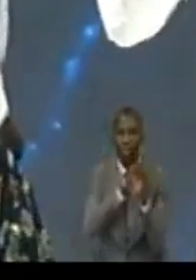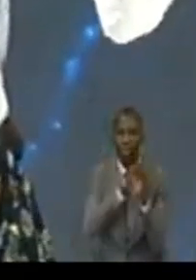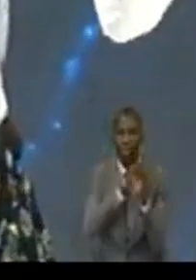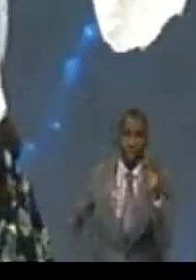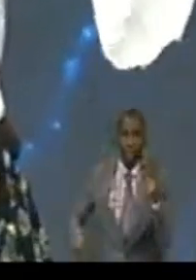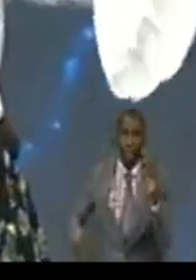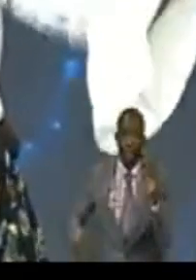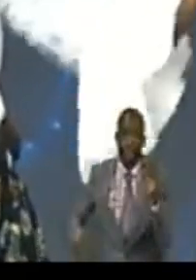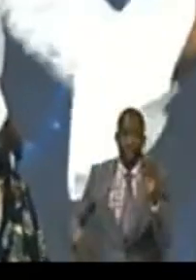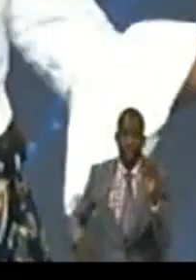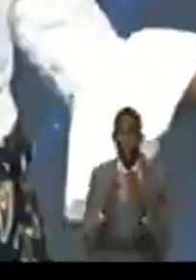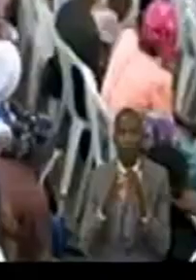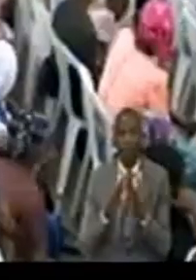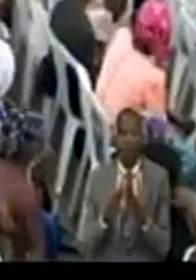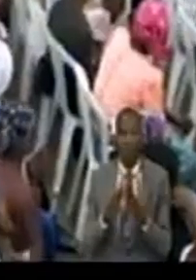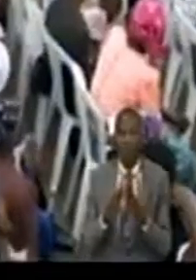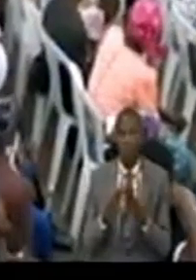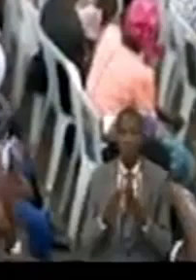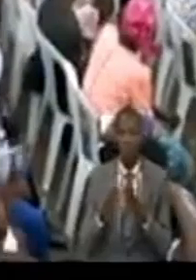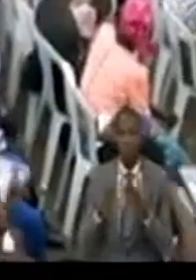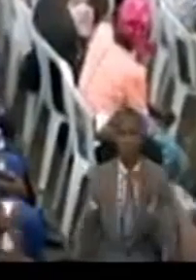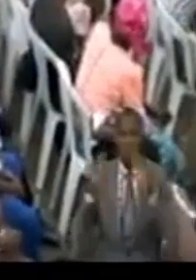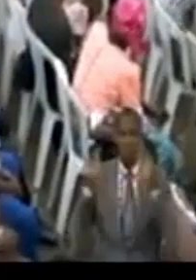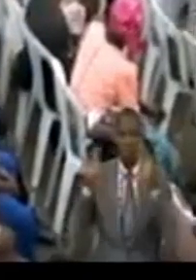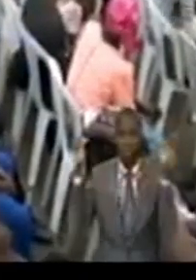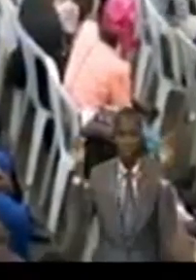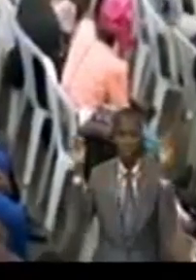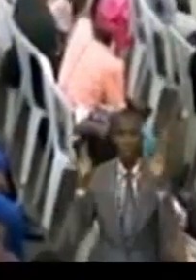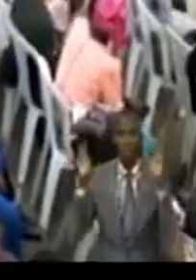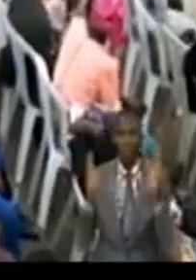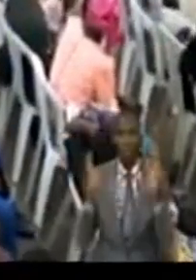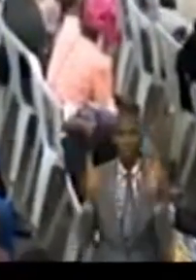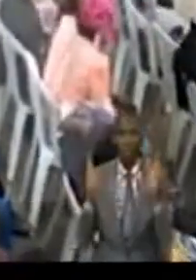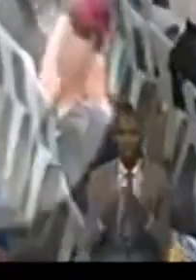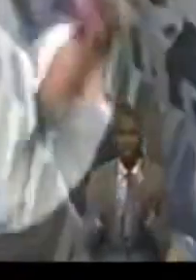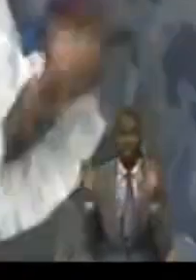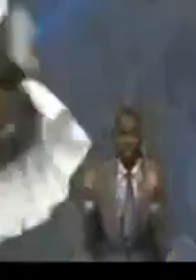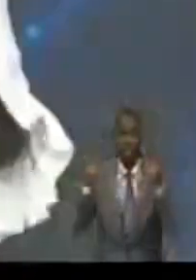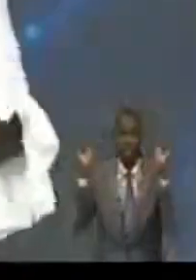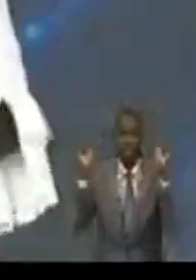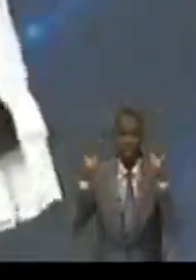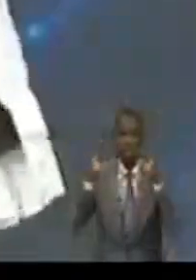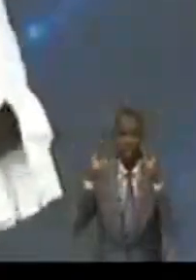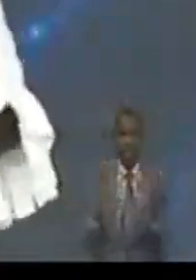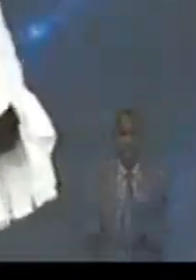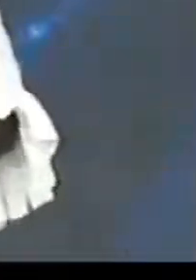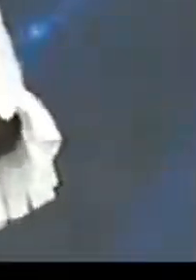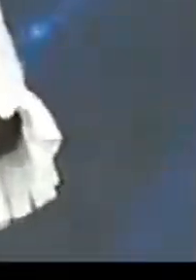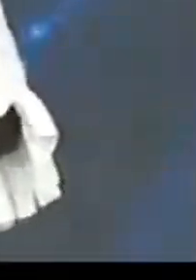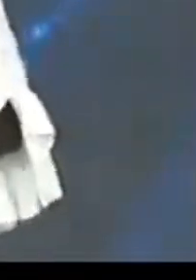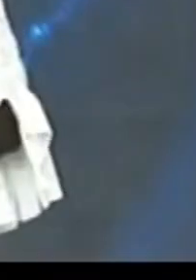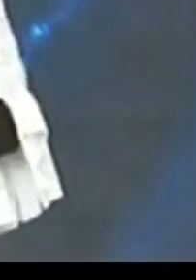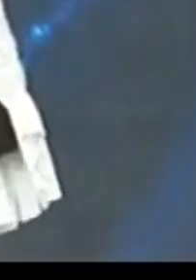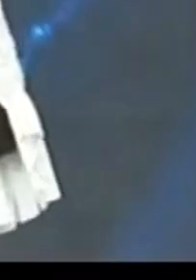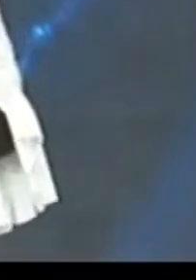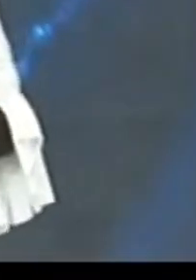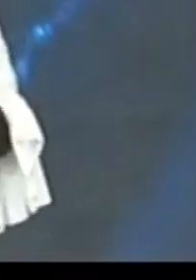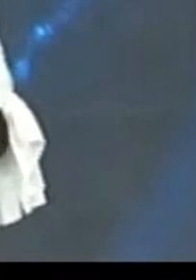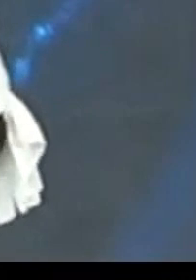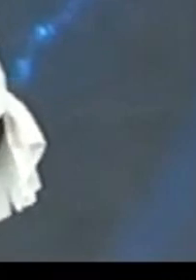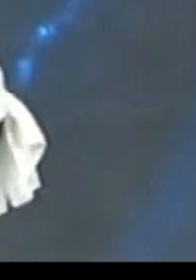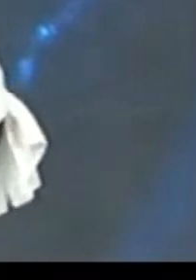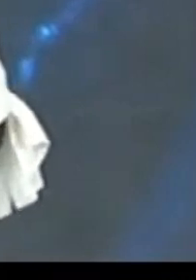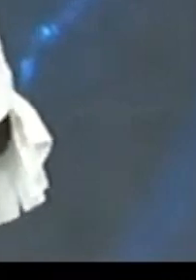praise the living God. Hallelujah. My name is Sister